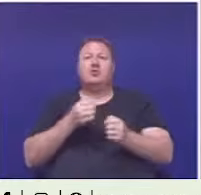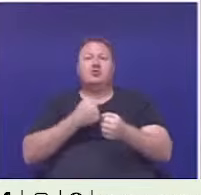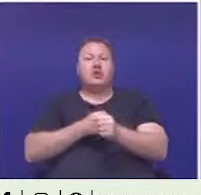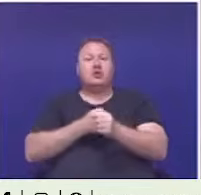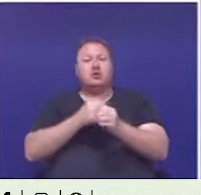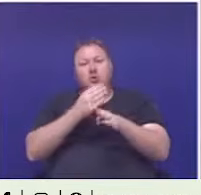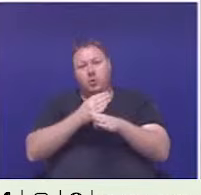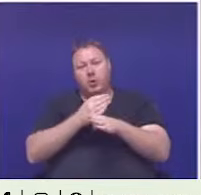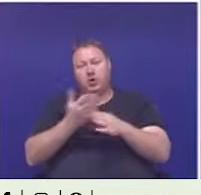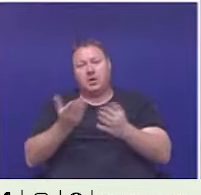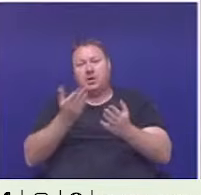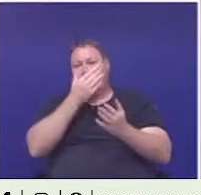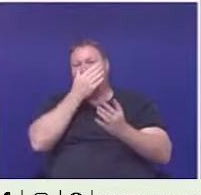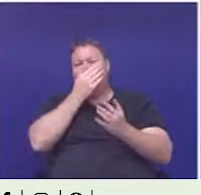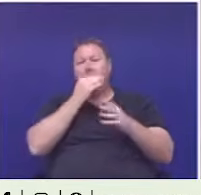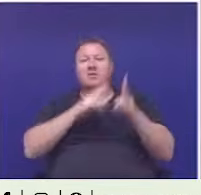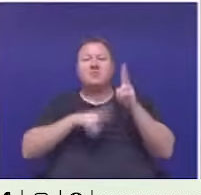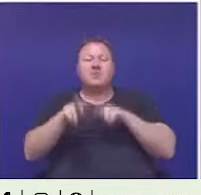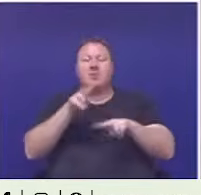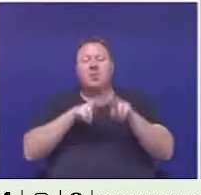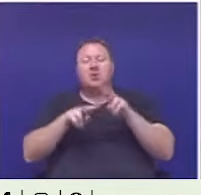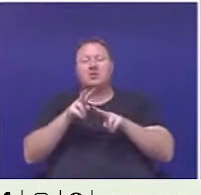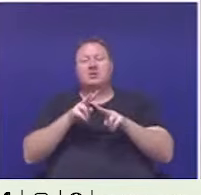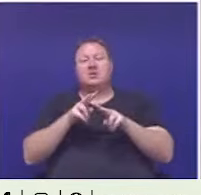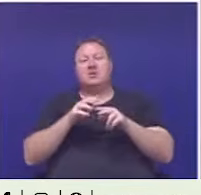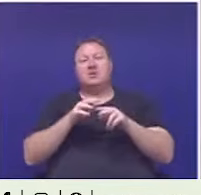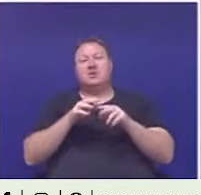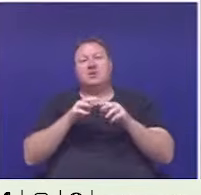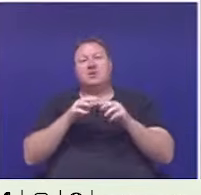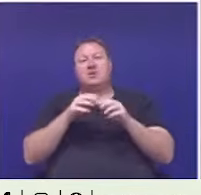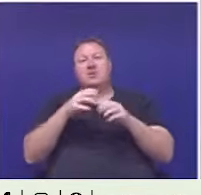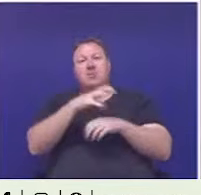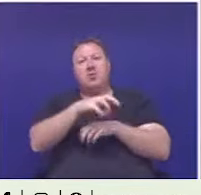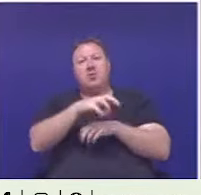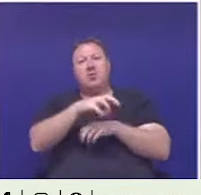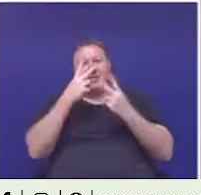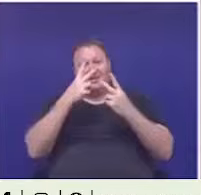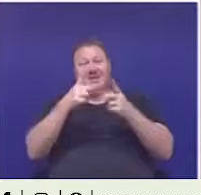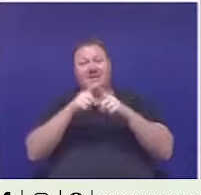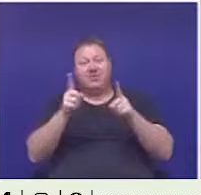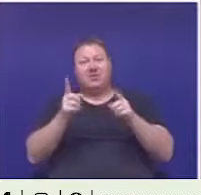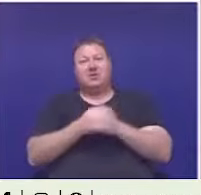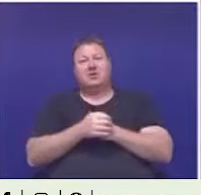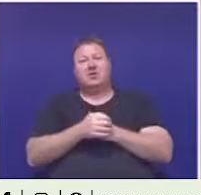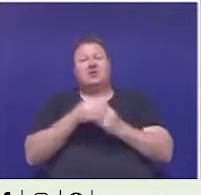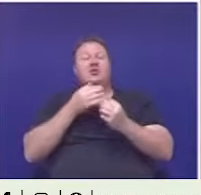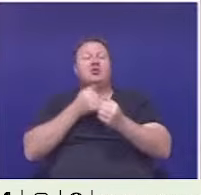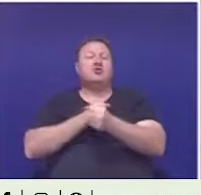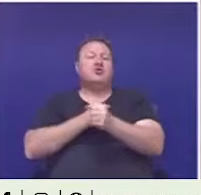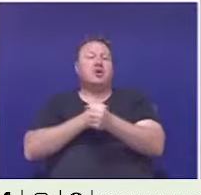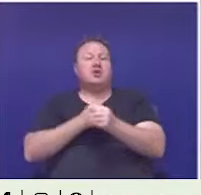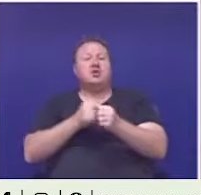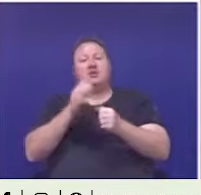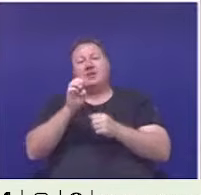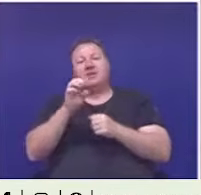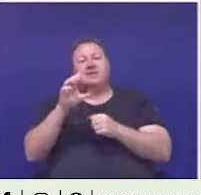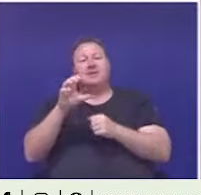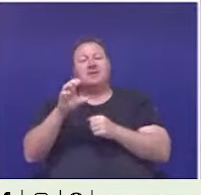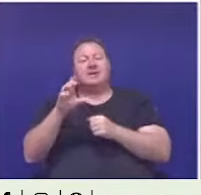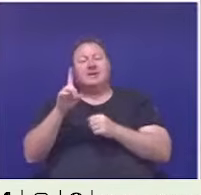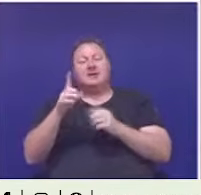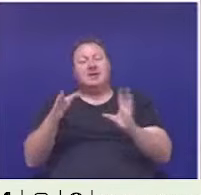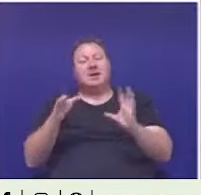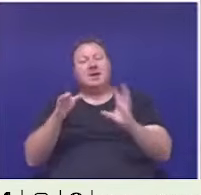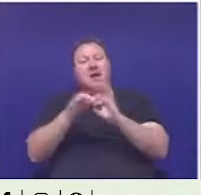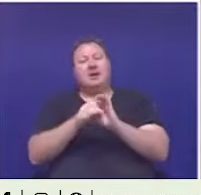go and monitor in the provinces, are we seeing a marked difference? How is the strategy linking with our ECD strategy of saying we